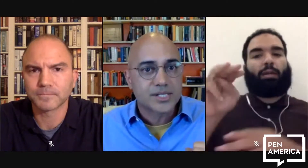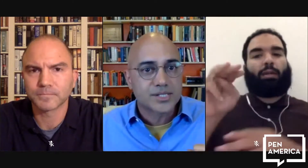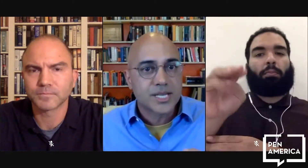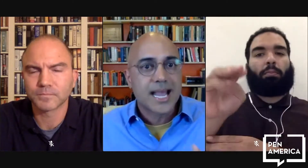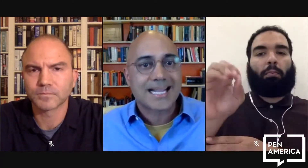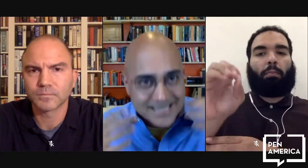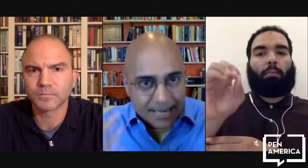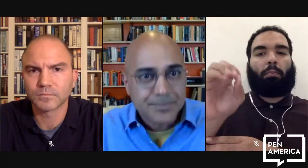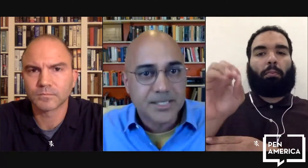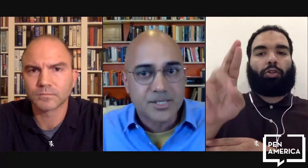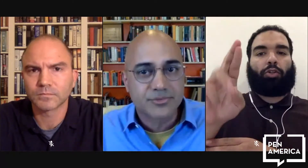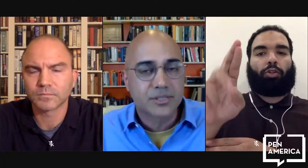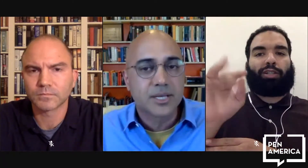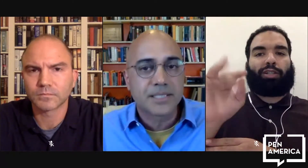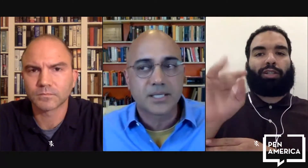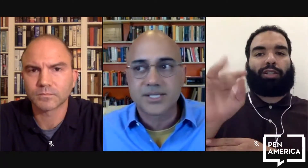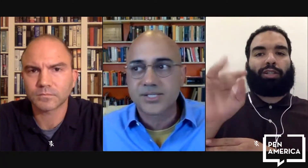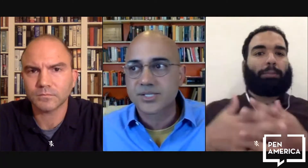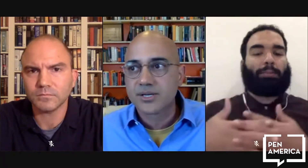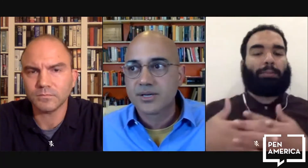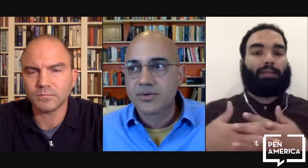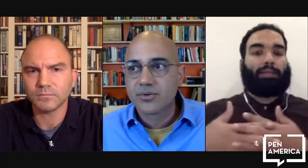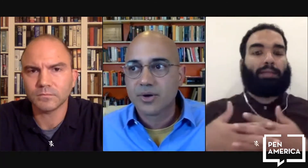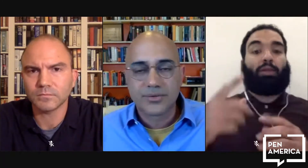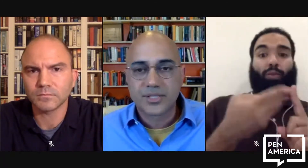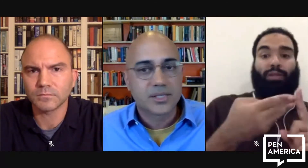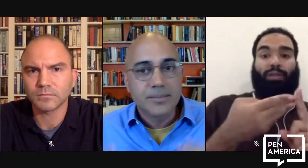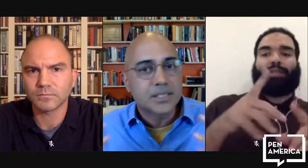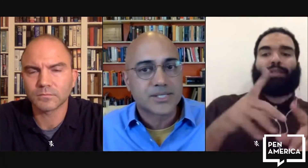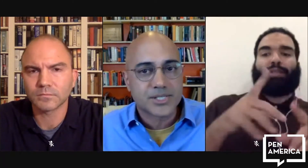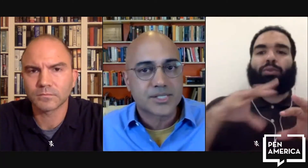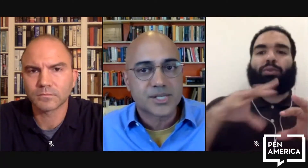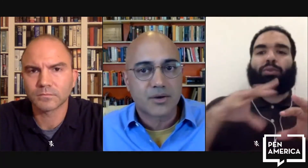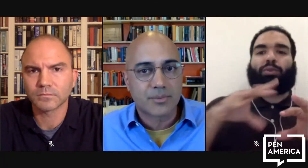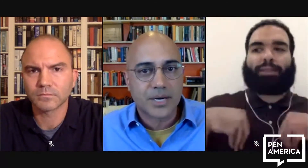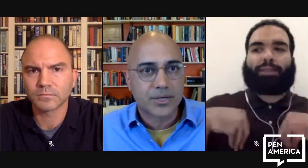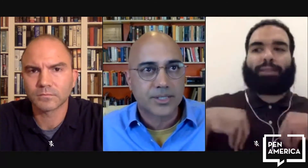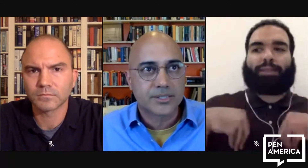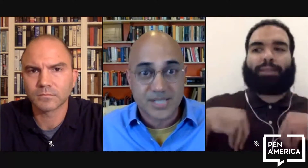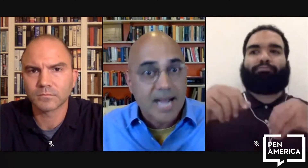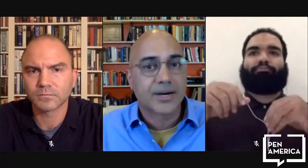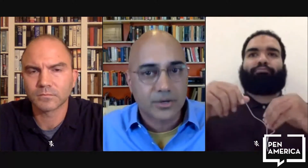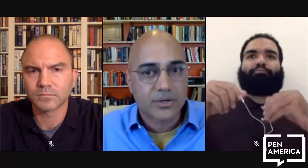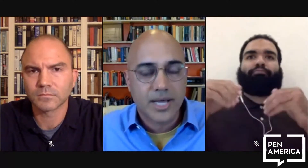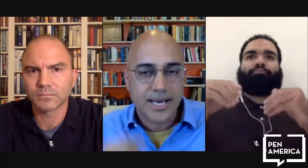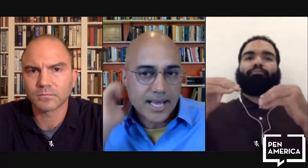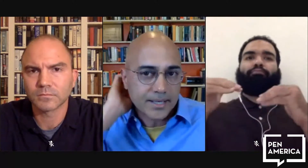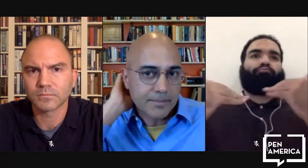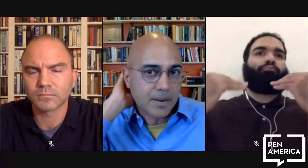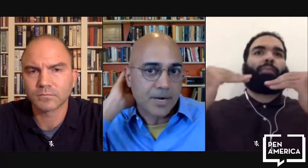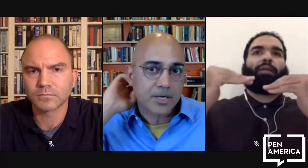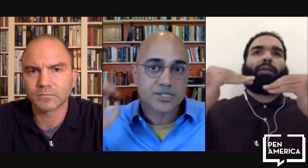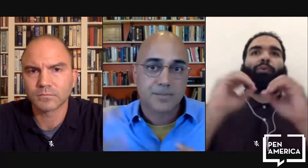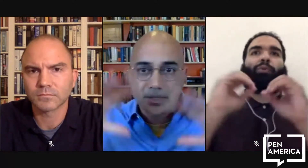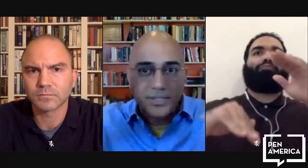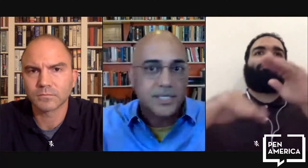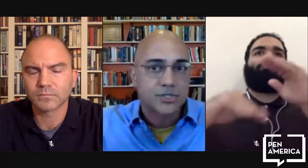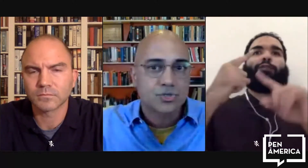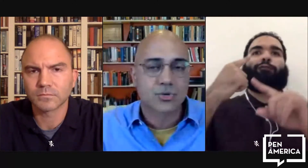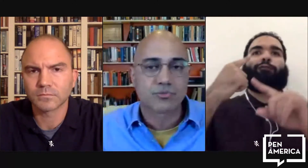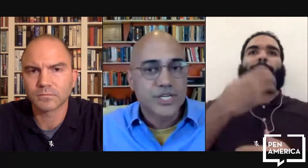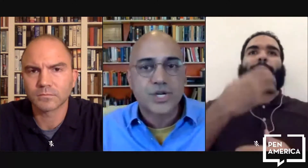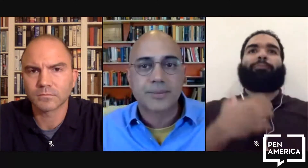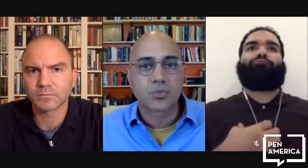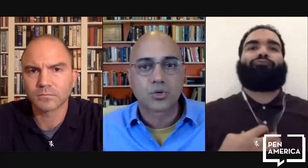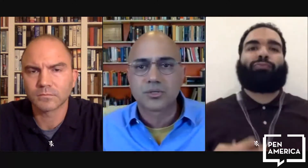is this acceptance of the limitlessness of American desire and America's ability to